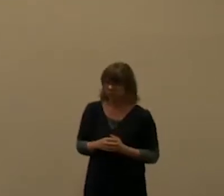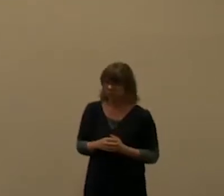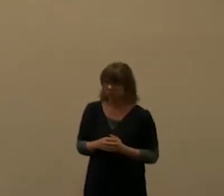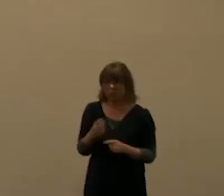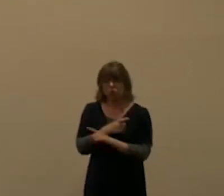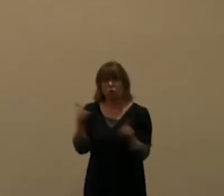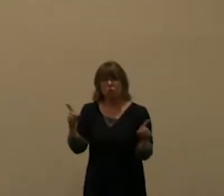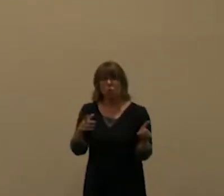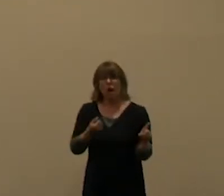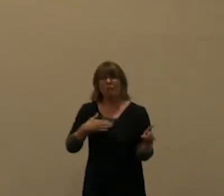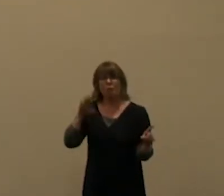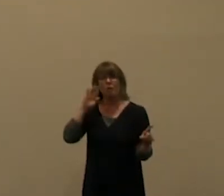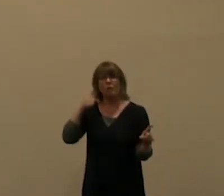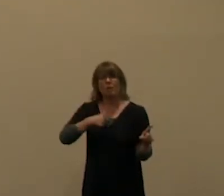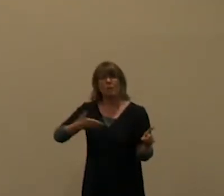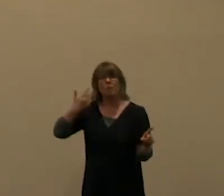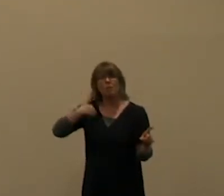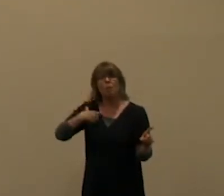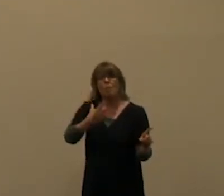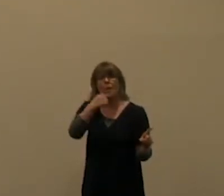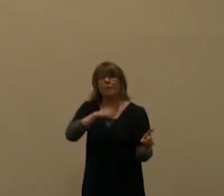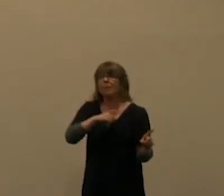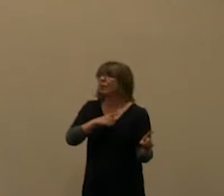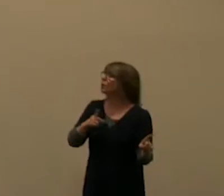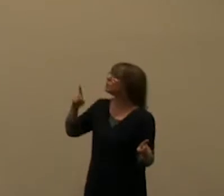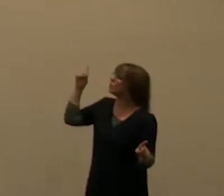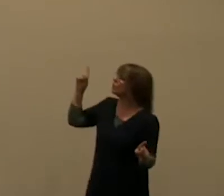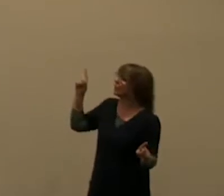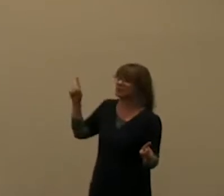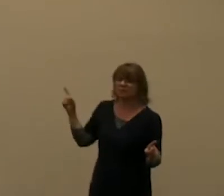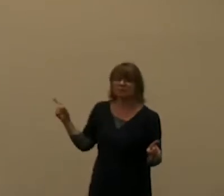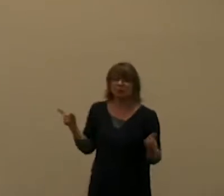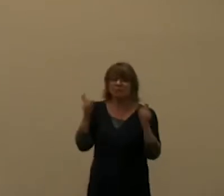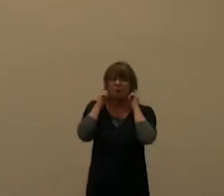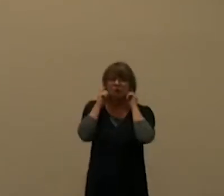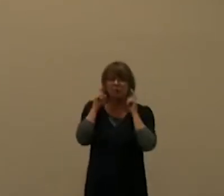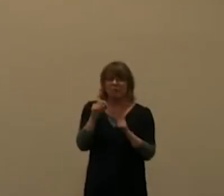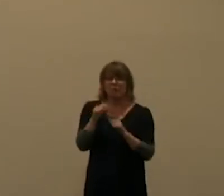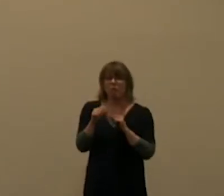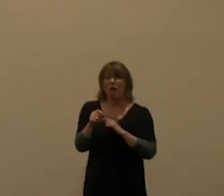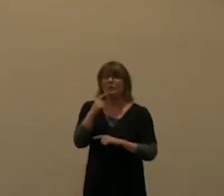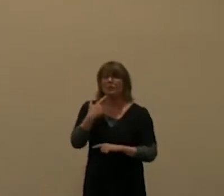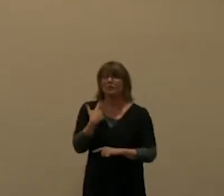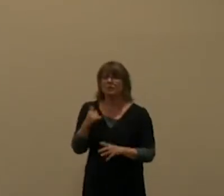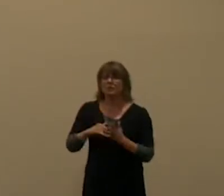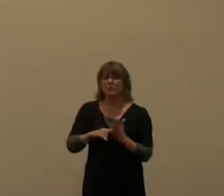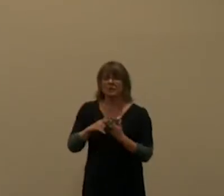If you have heard about me, it's probably because of this little podcast that I do together with Steve